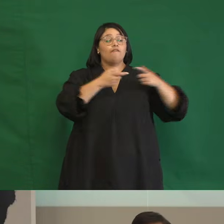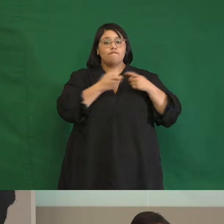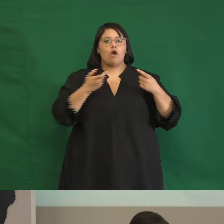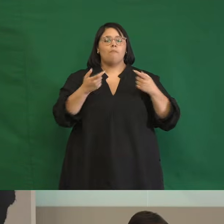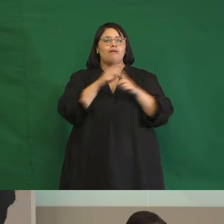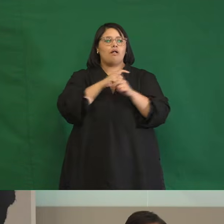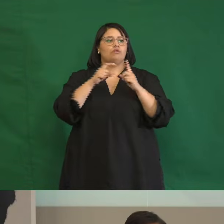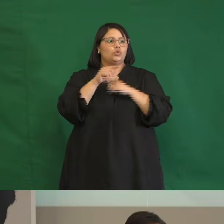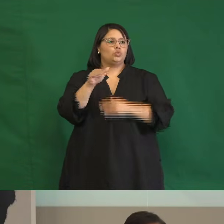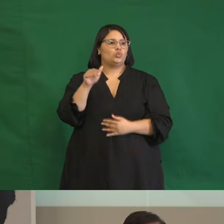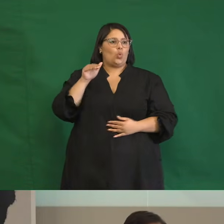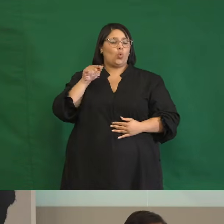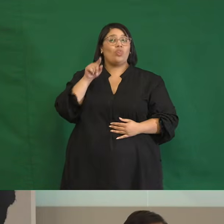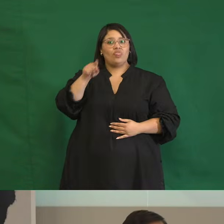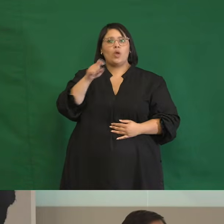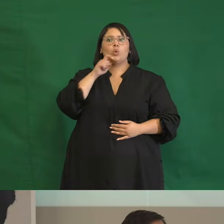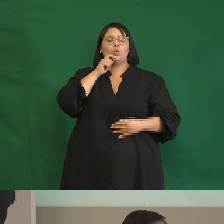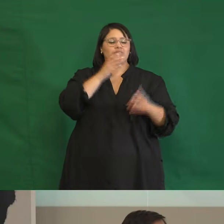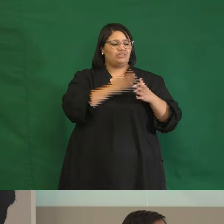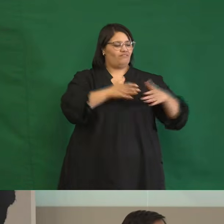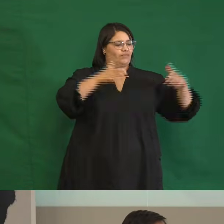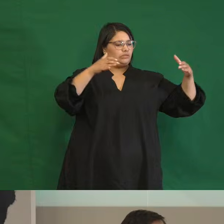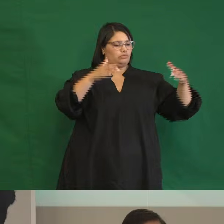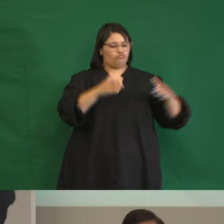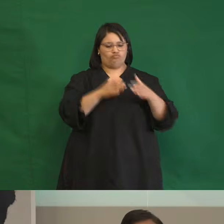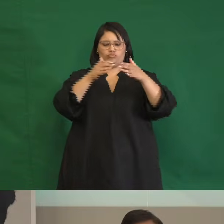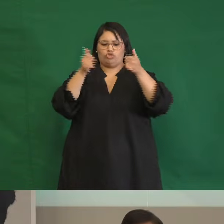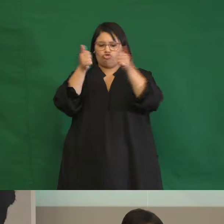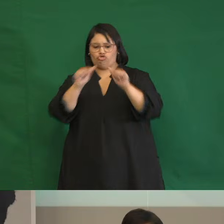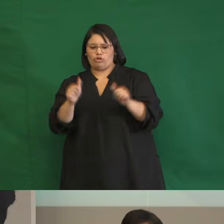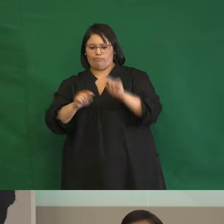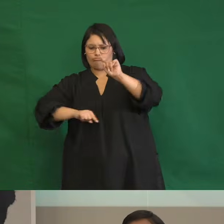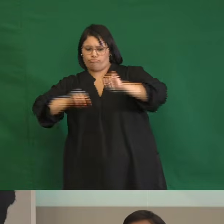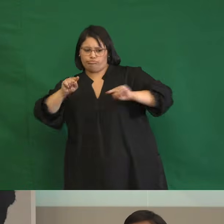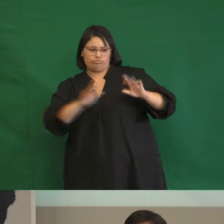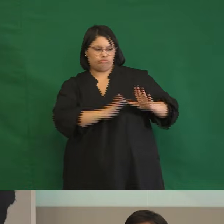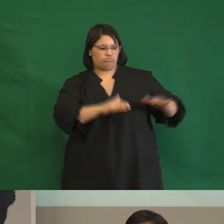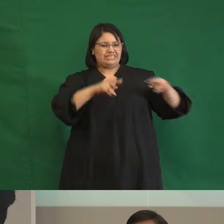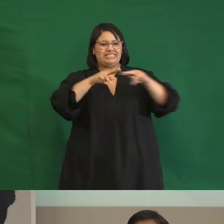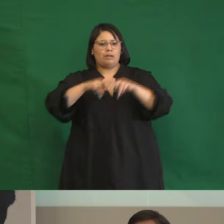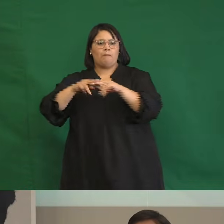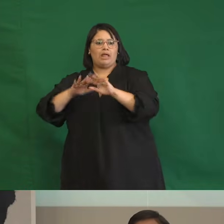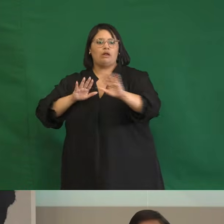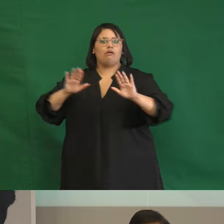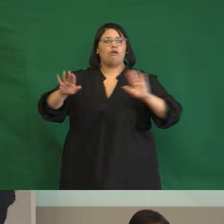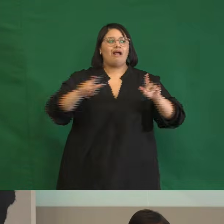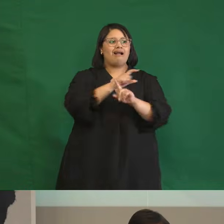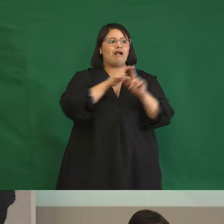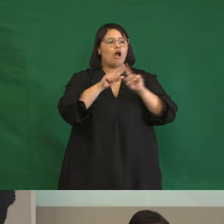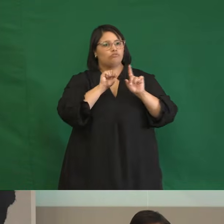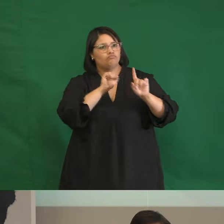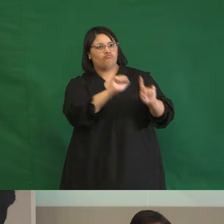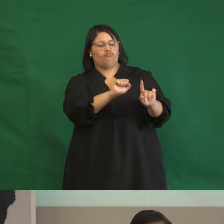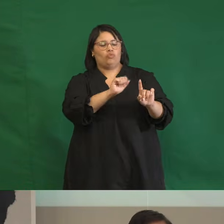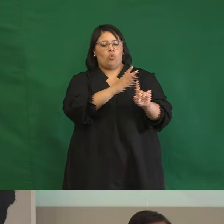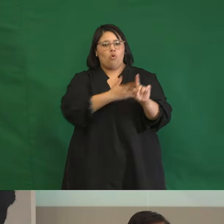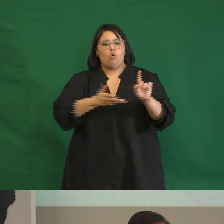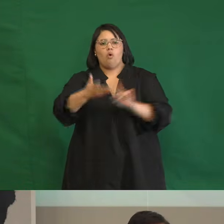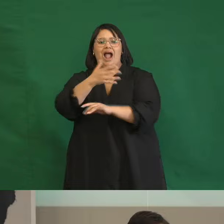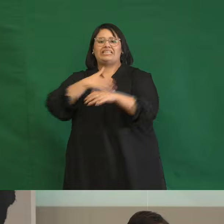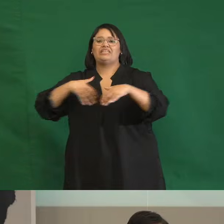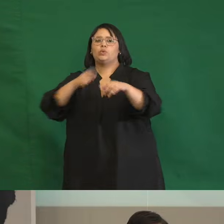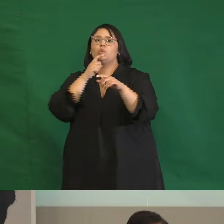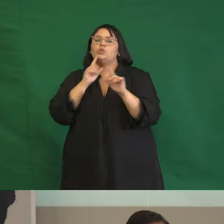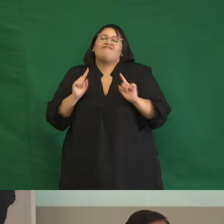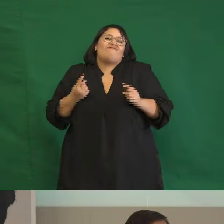where they use different sizes and different shapes of clay pots depending on the cultural activity